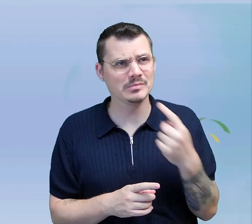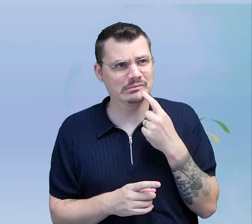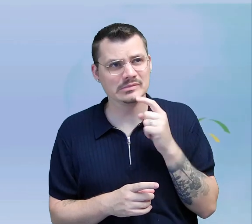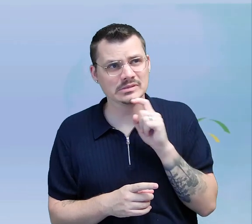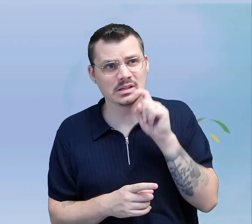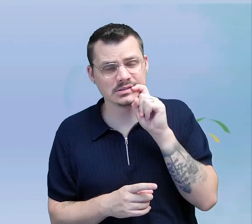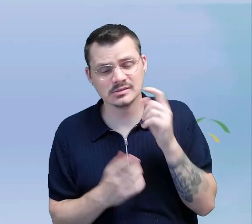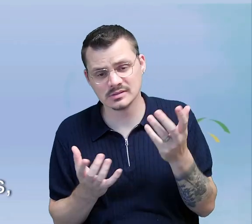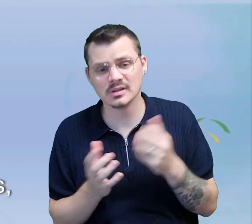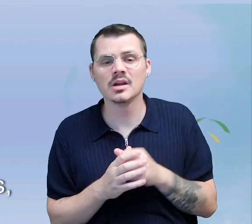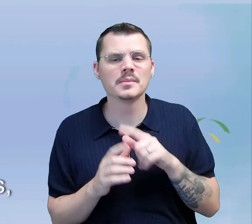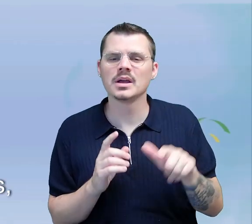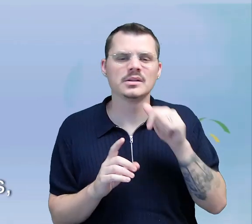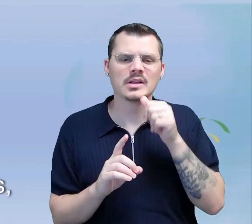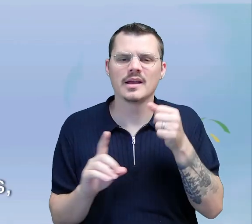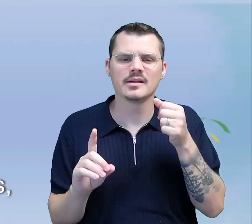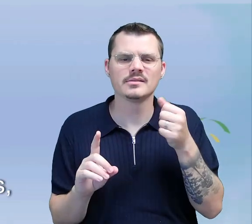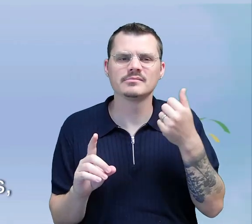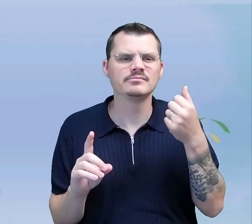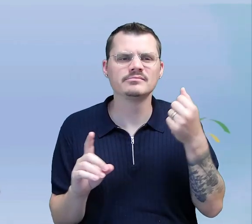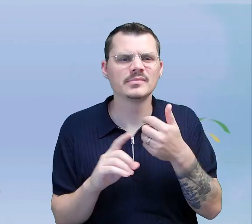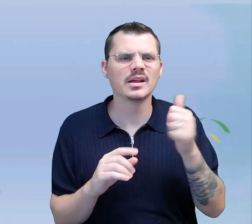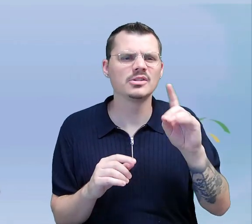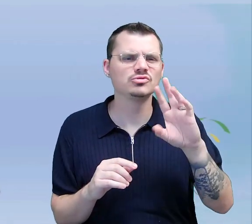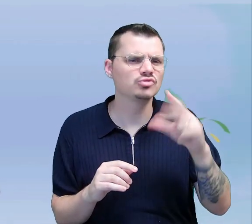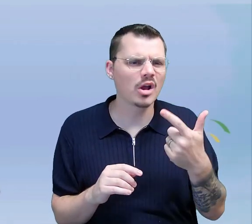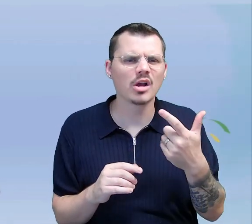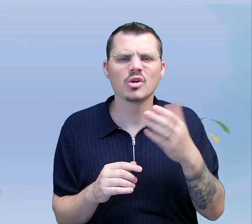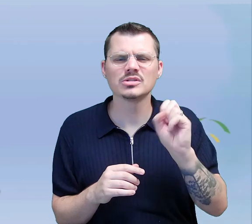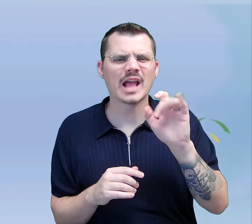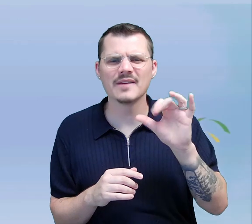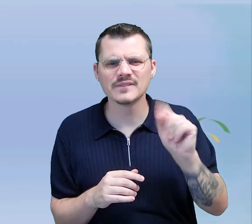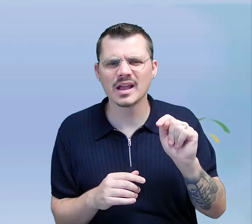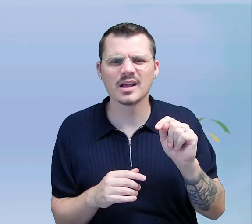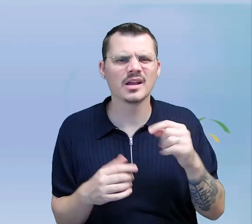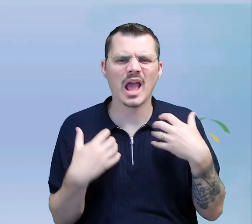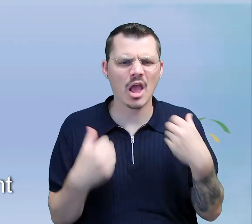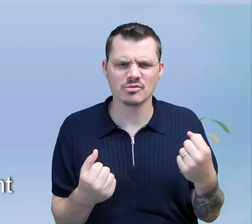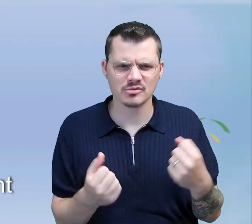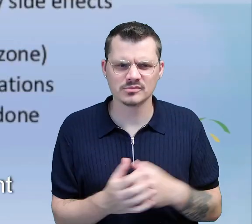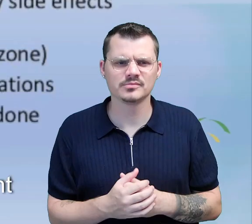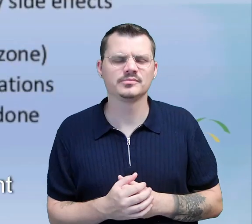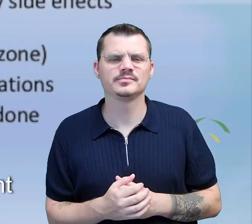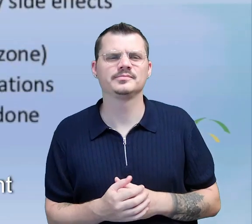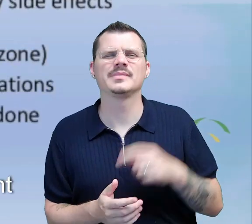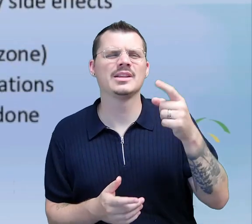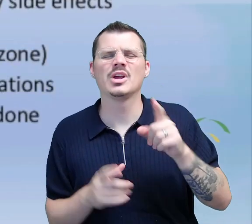much. And it wasn't effective of any drugs, alcohol, or other health problems. And these are some of the different